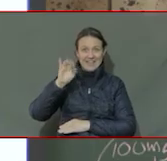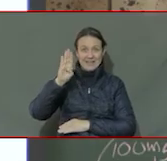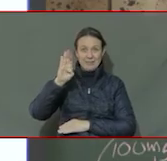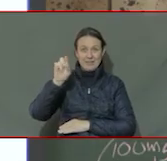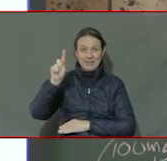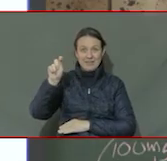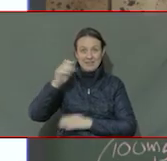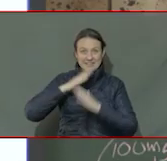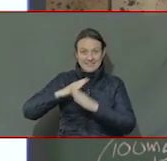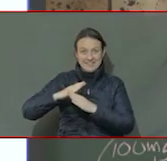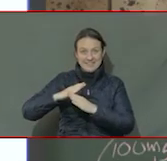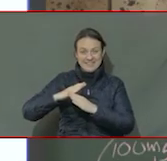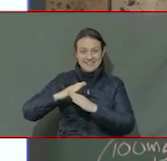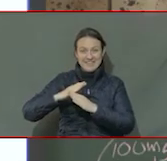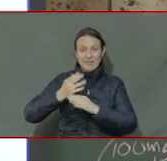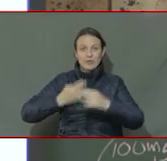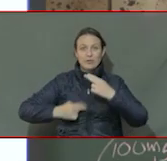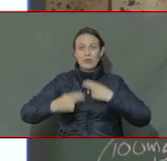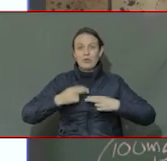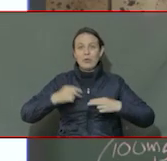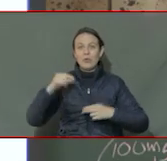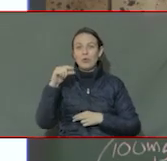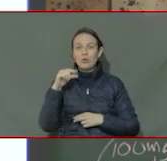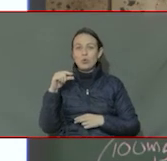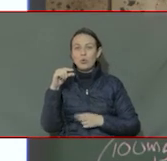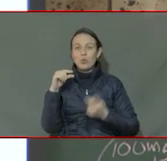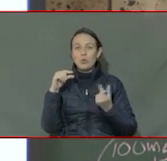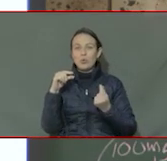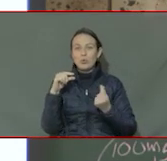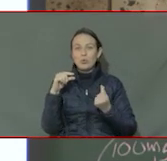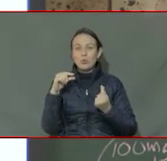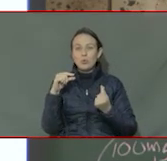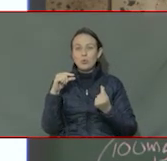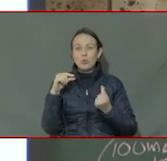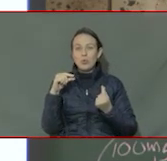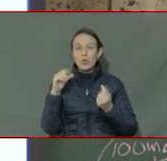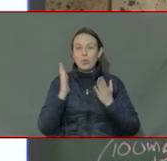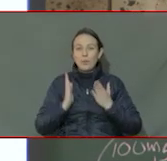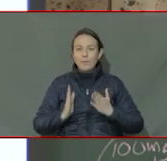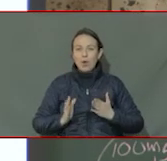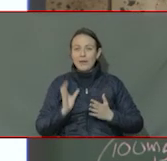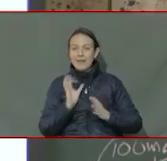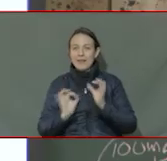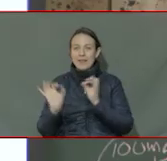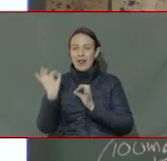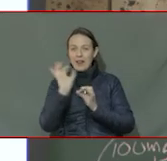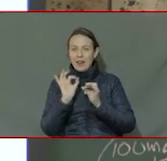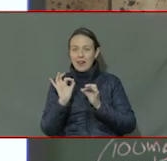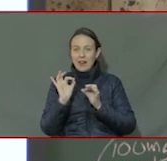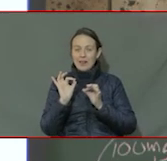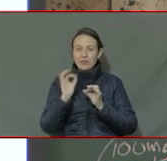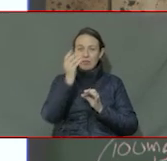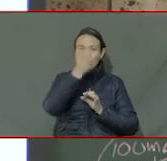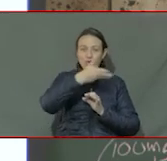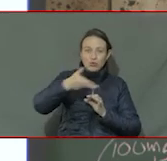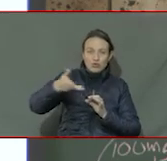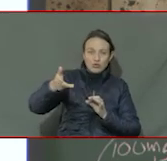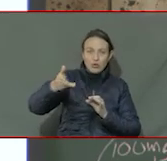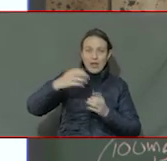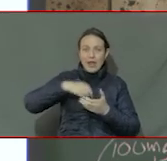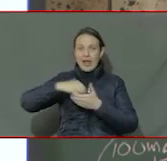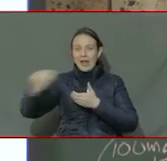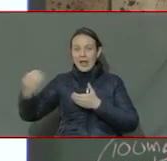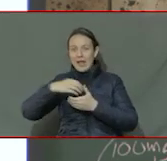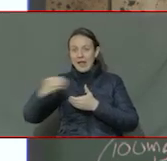will glucagon do? It will inhibit the body cells to absorb glucose, because already there's